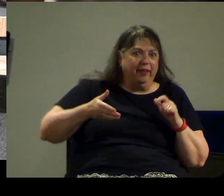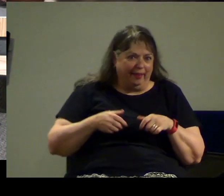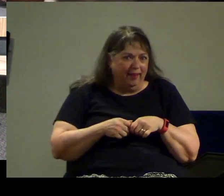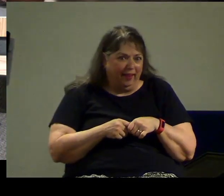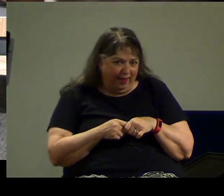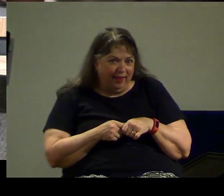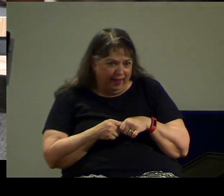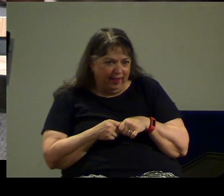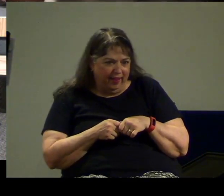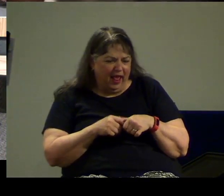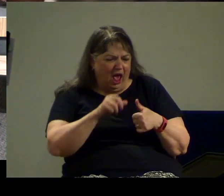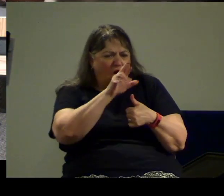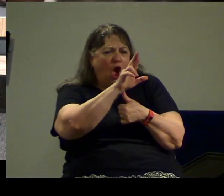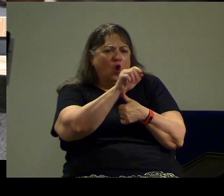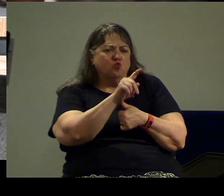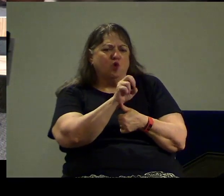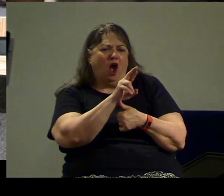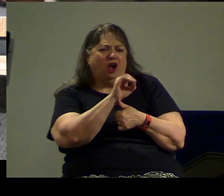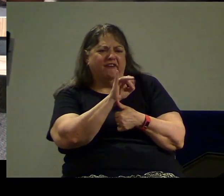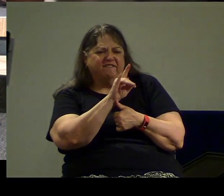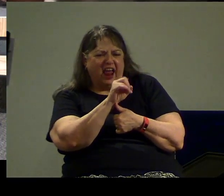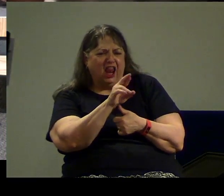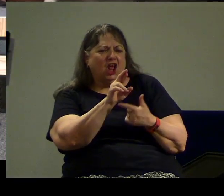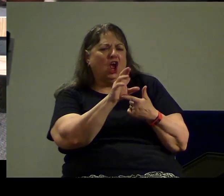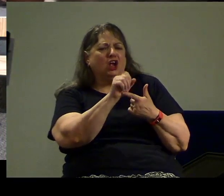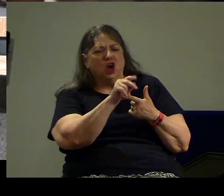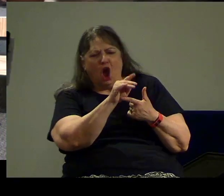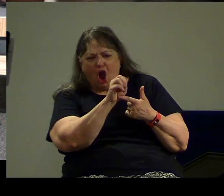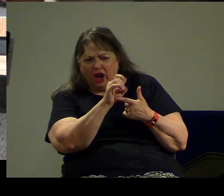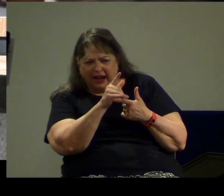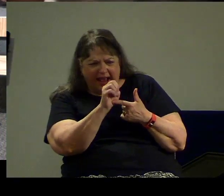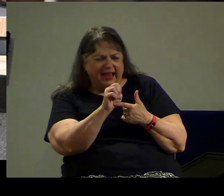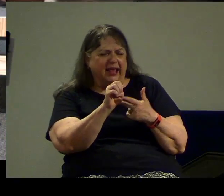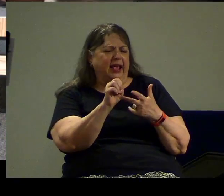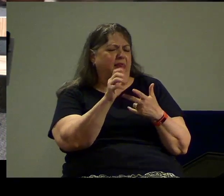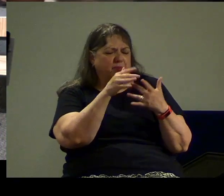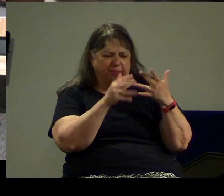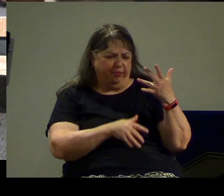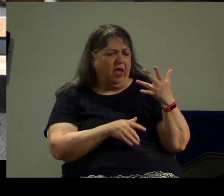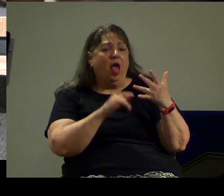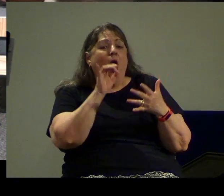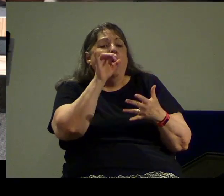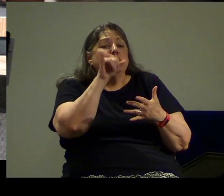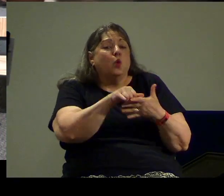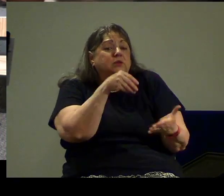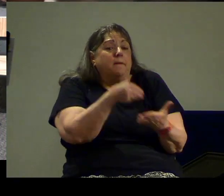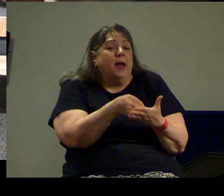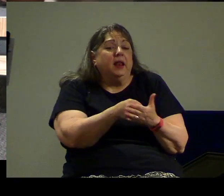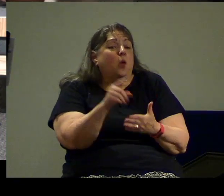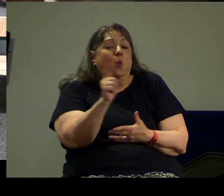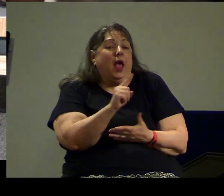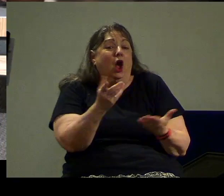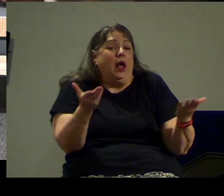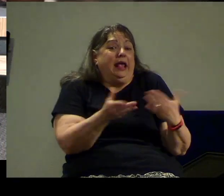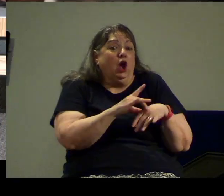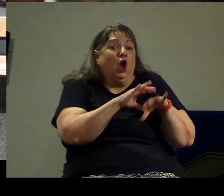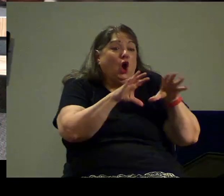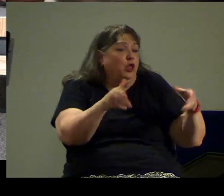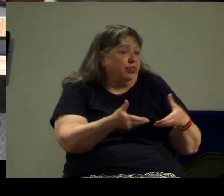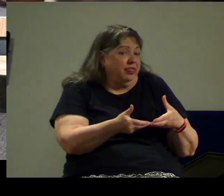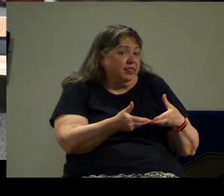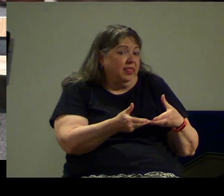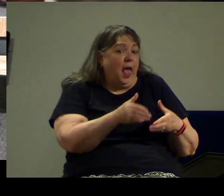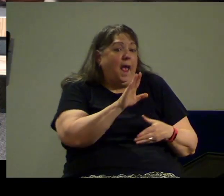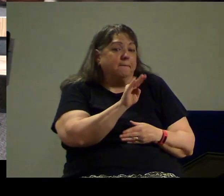and Carnegie and those men, their money stood in the bank on the face of this earth, and other men divided it up. But when